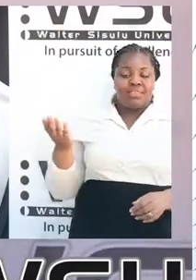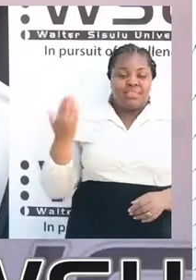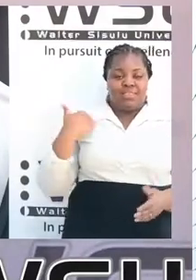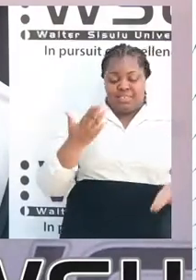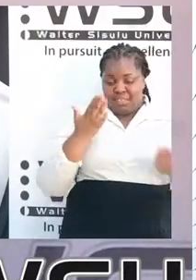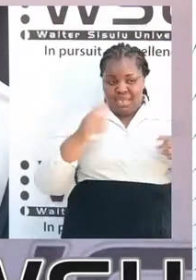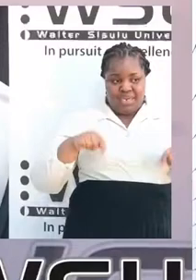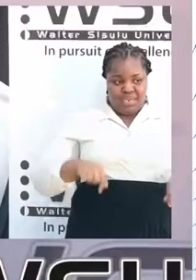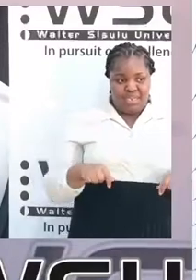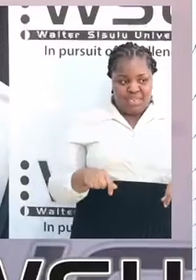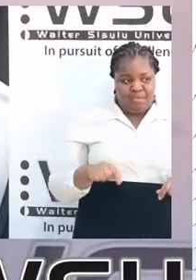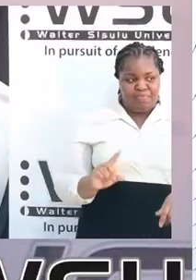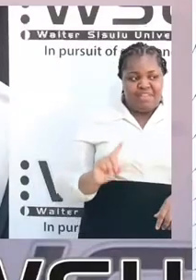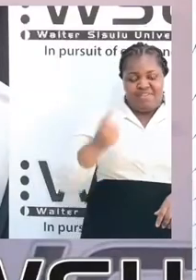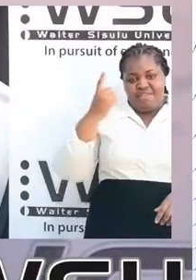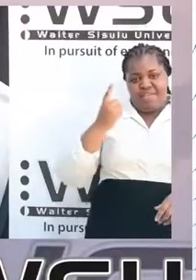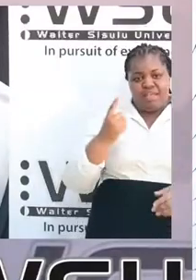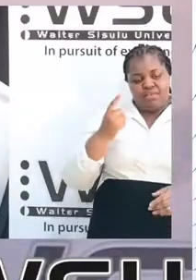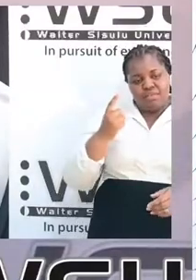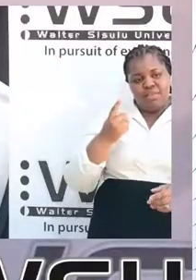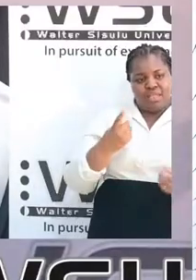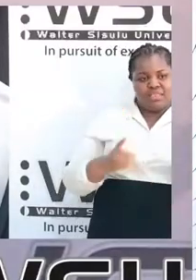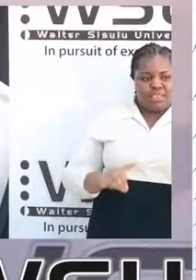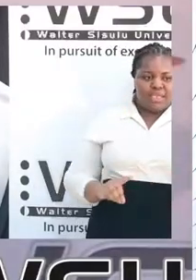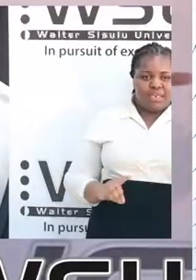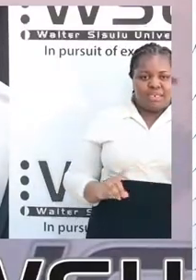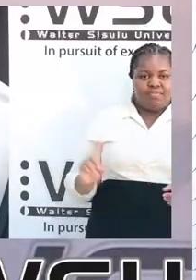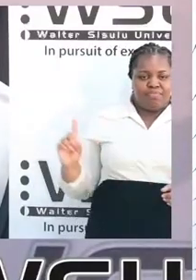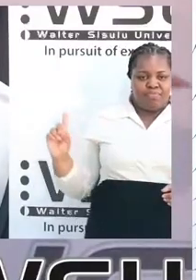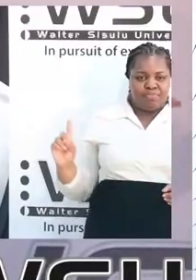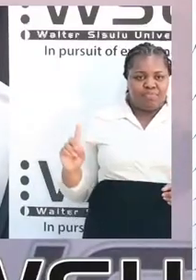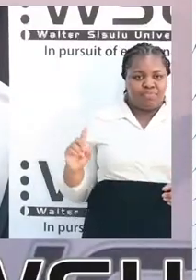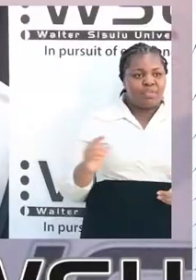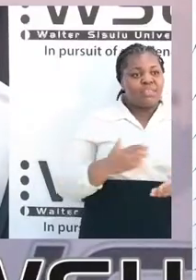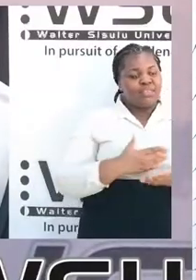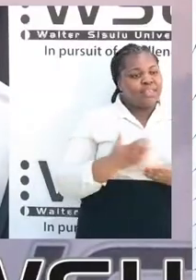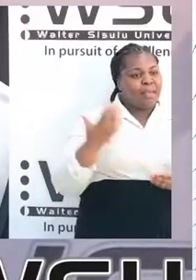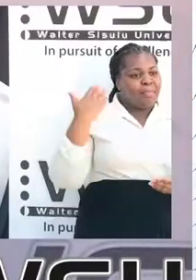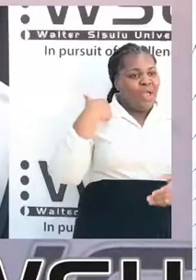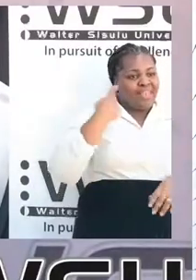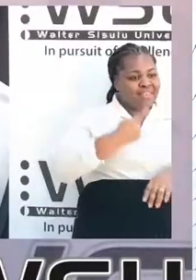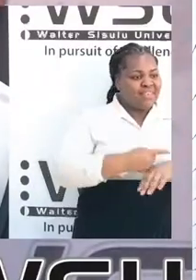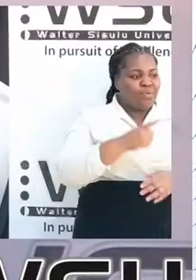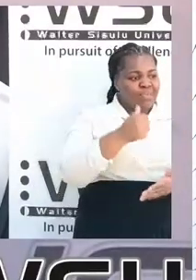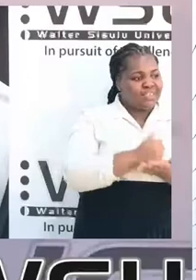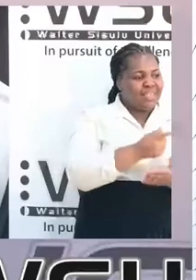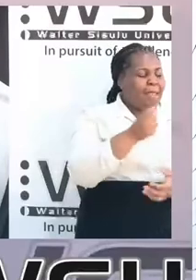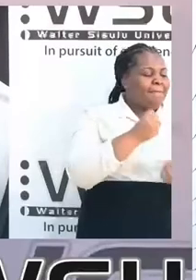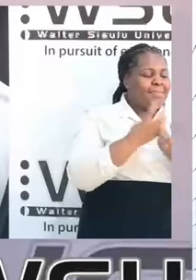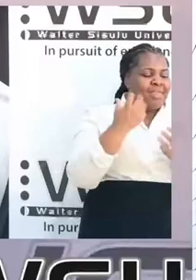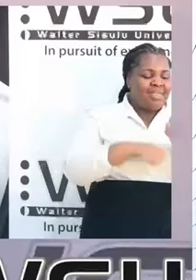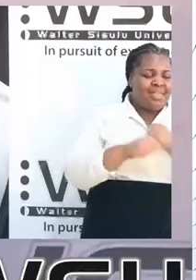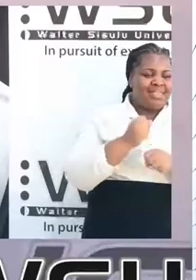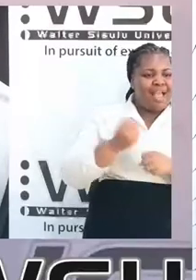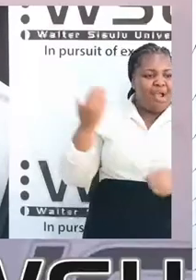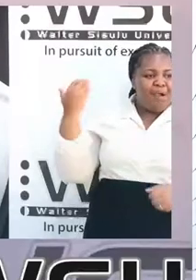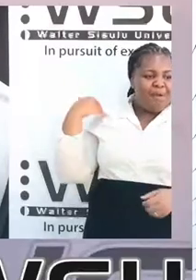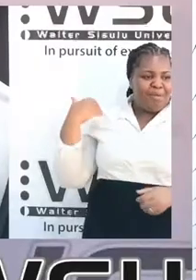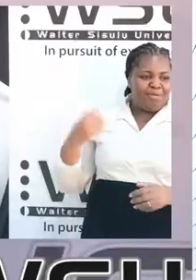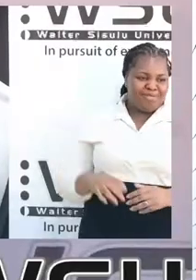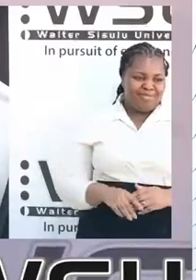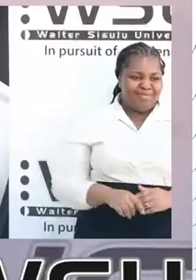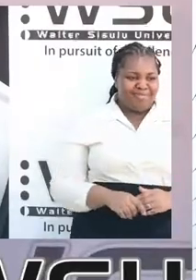here? Her first degree, she was one of you one day, many years ago. Did you know